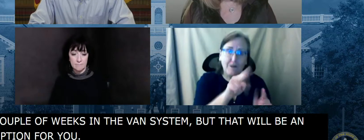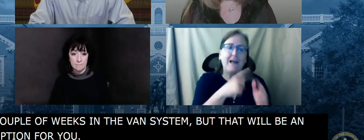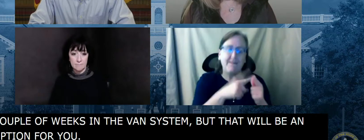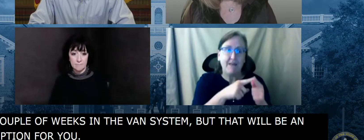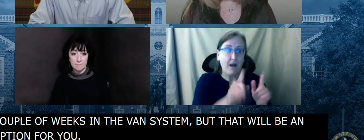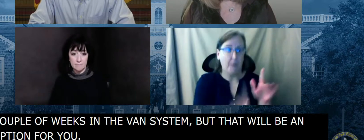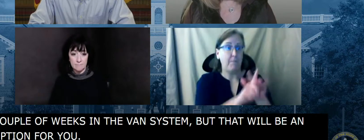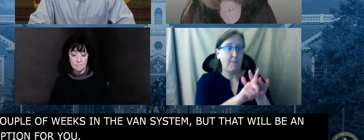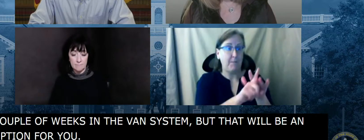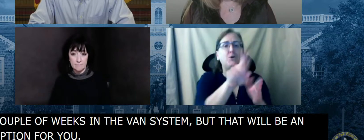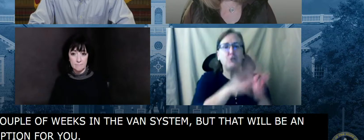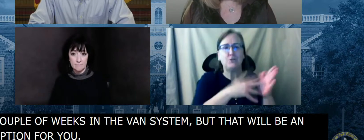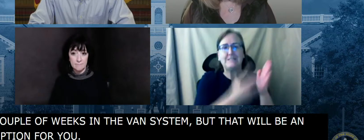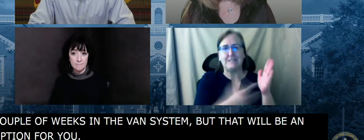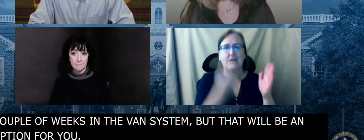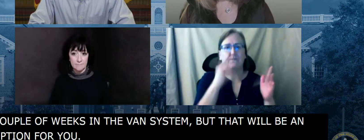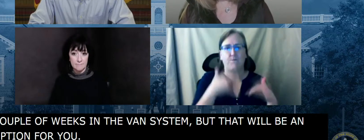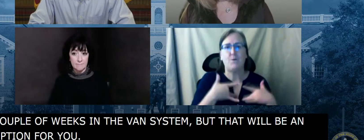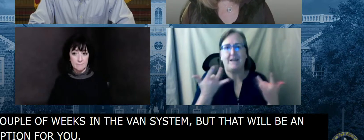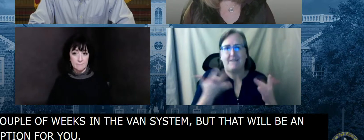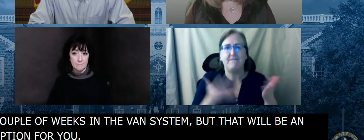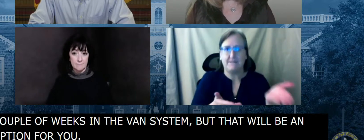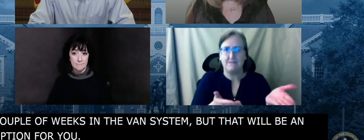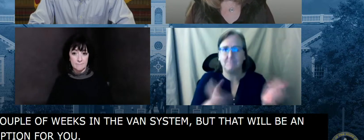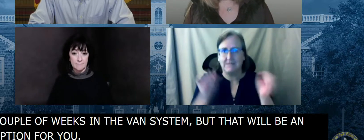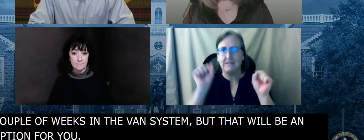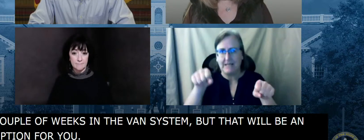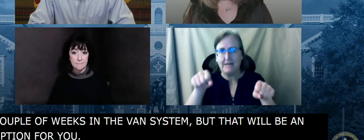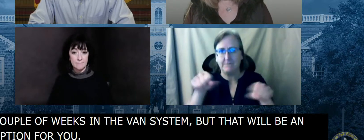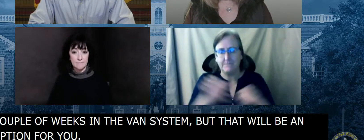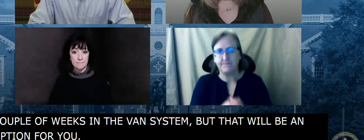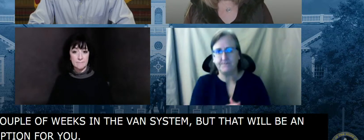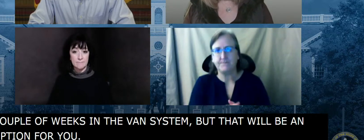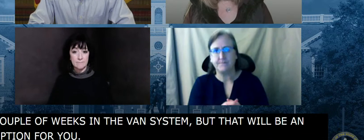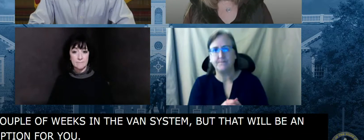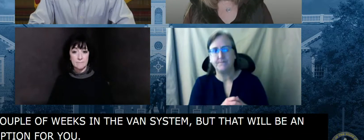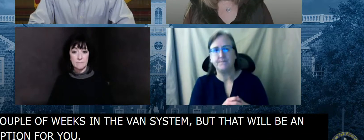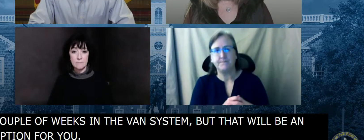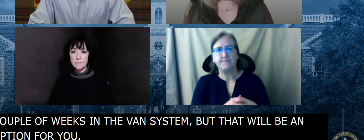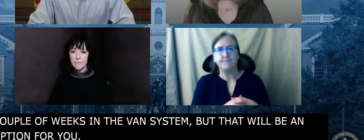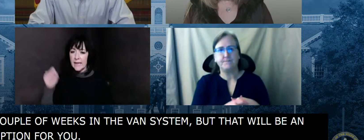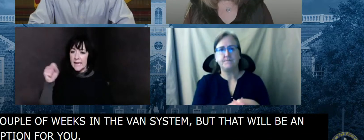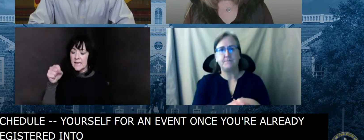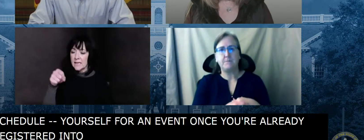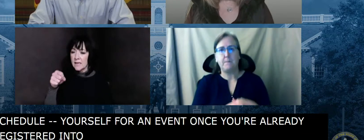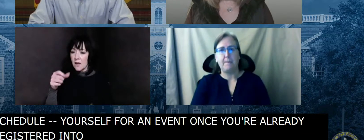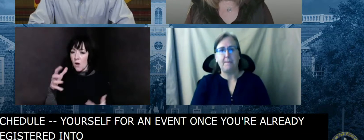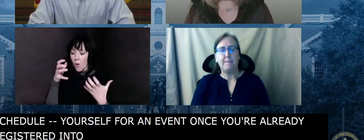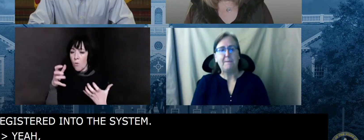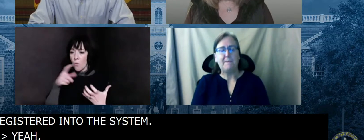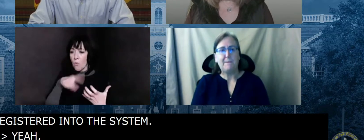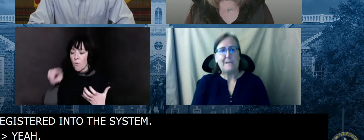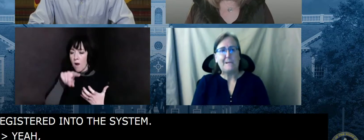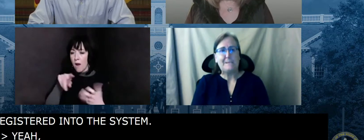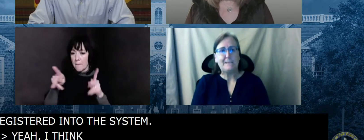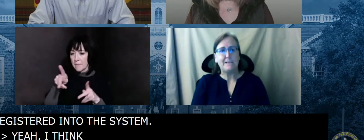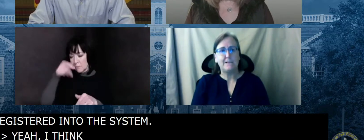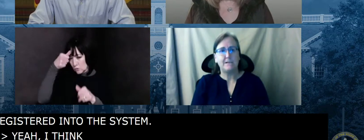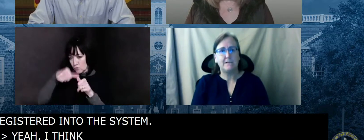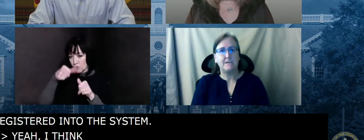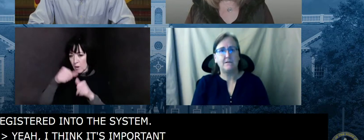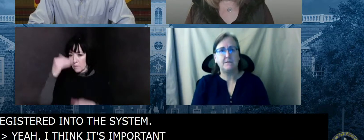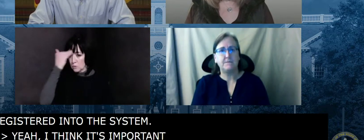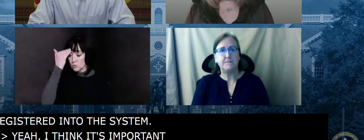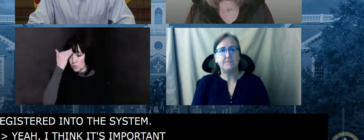for an event once you're already registered into the system. Yeah, and I think it's important to point out that it's important to be in